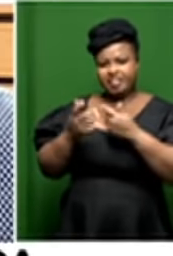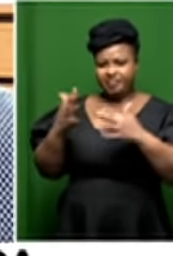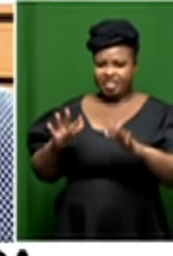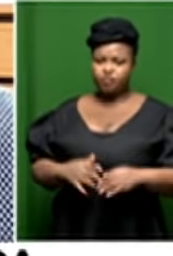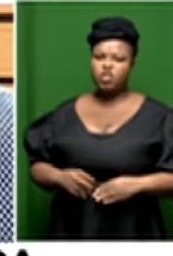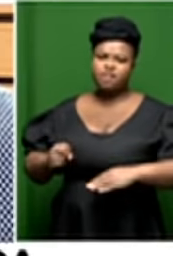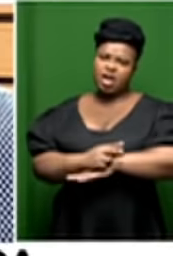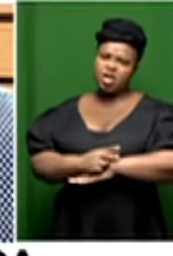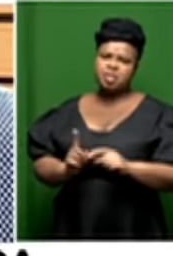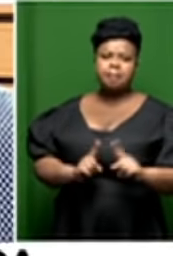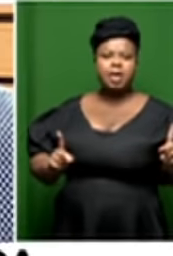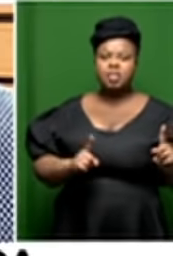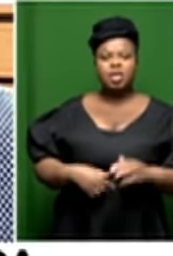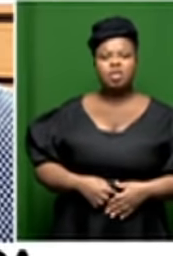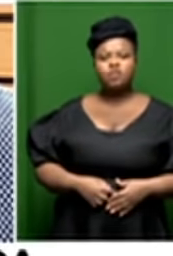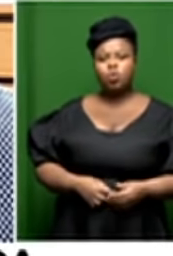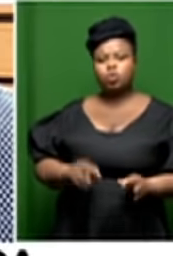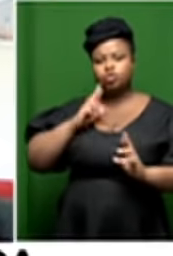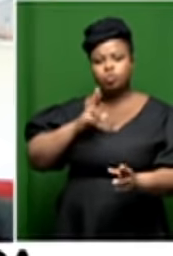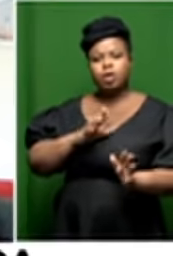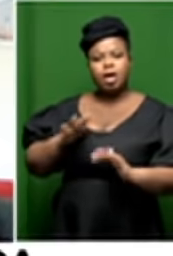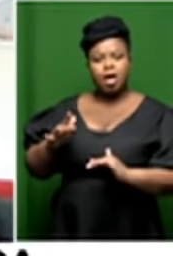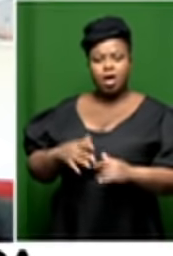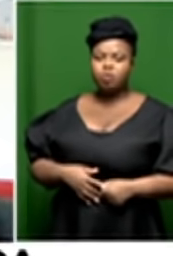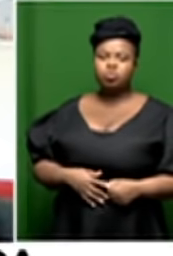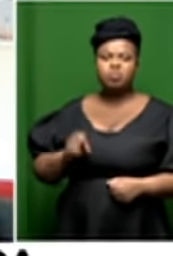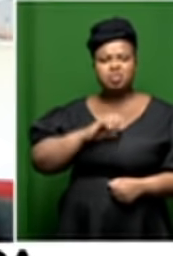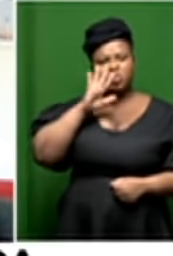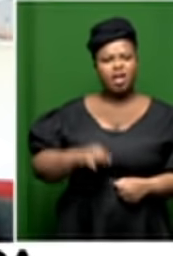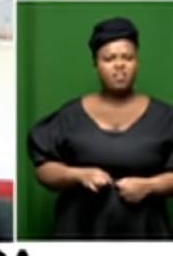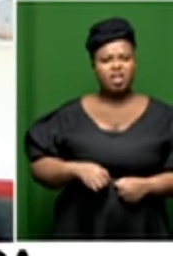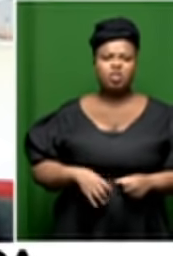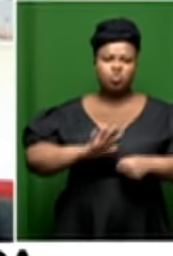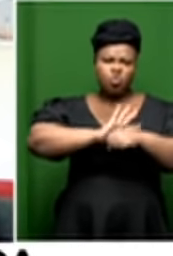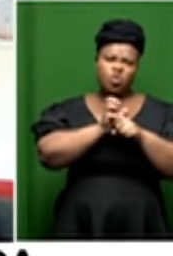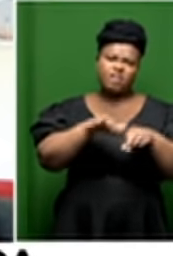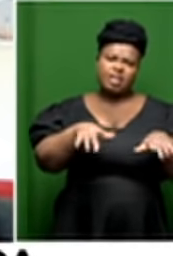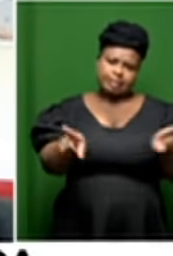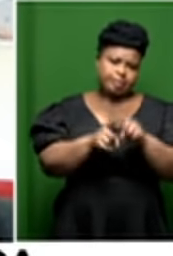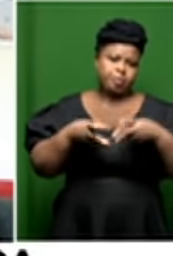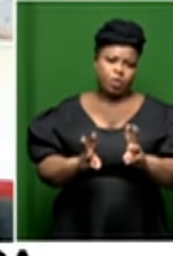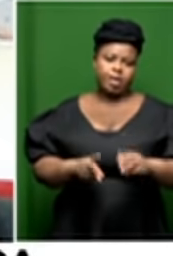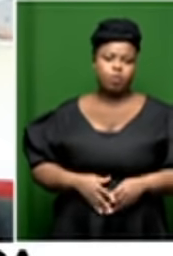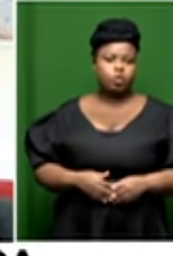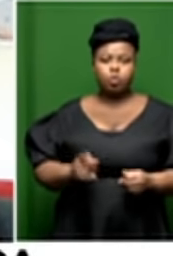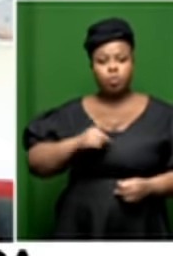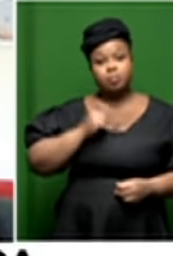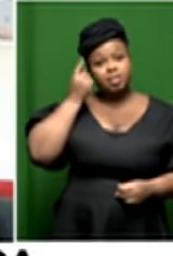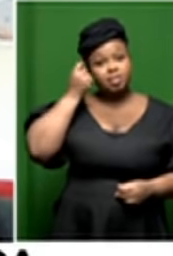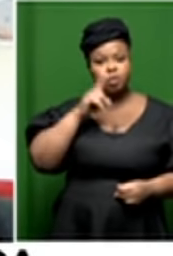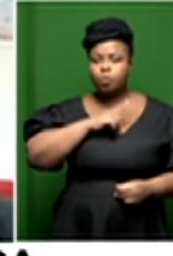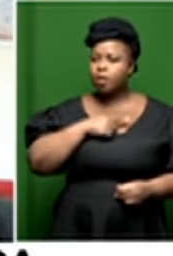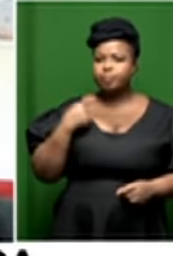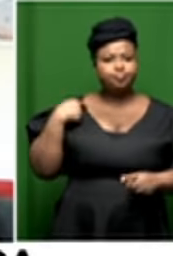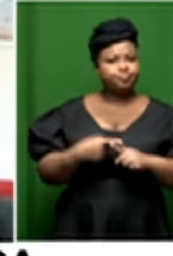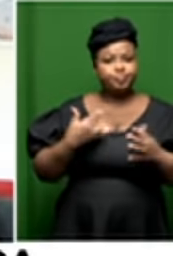virus itself, but nothing has changed in terms of our response to the epidemic in South Africa. And I think that's what people need to understand. All the data that we have so